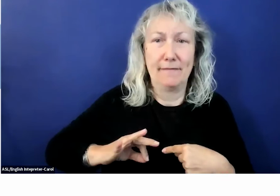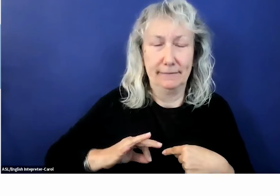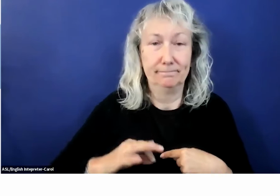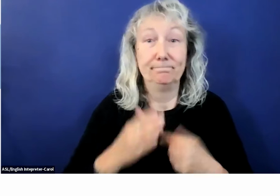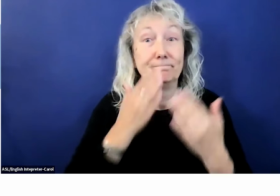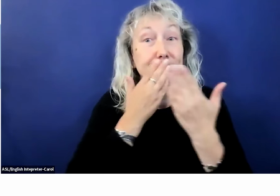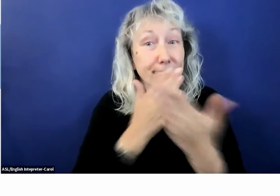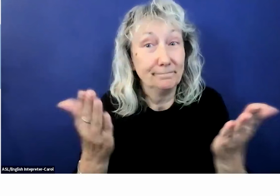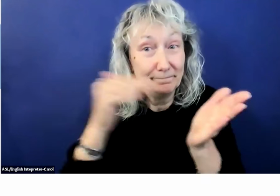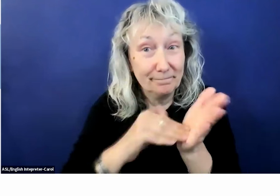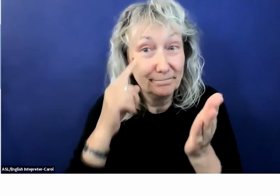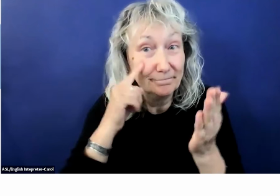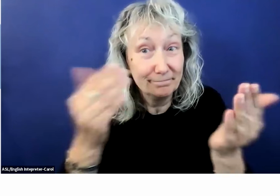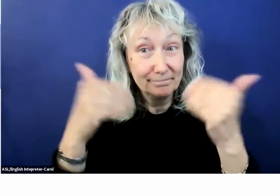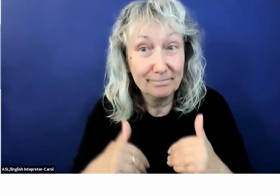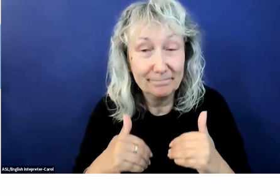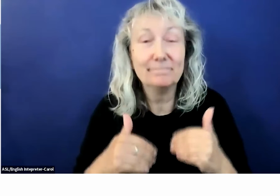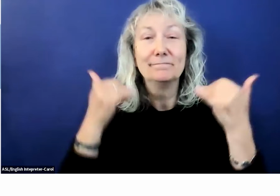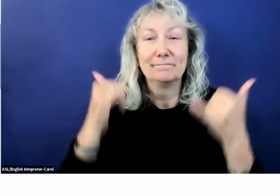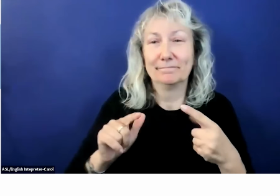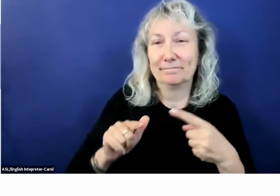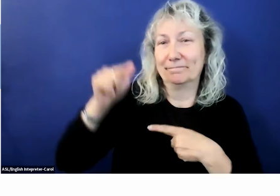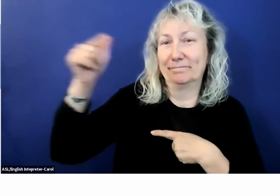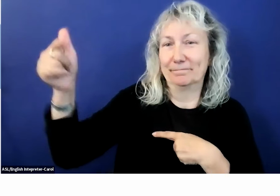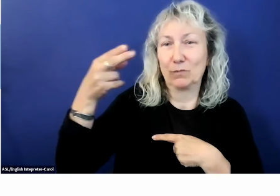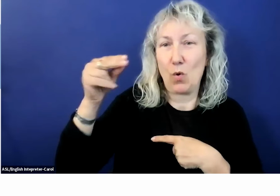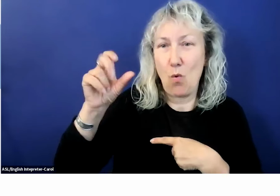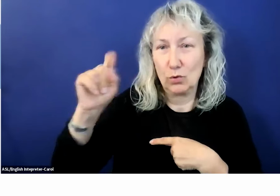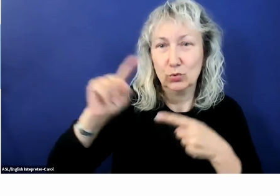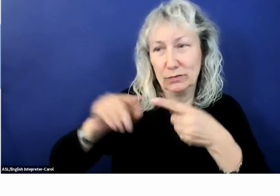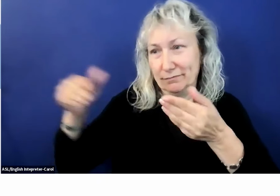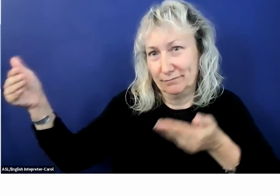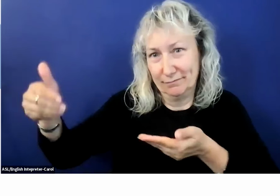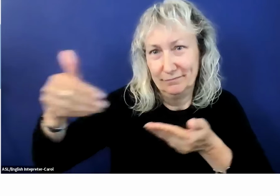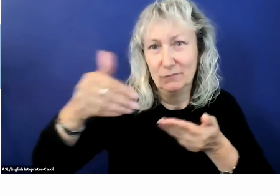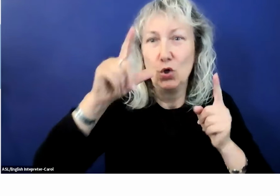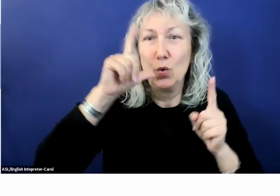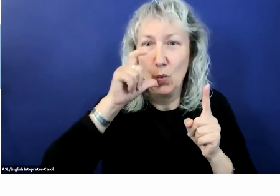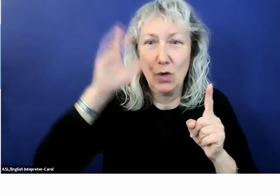for joining us today. We'll hand it back to our host for the introduction of our first presenter.